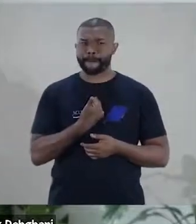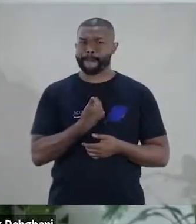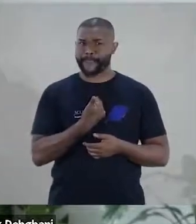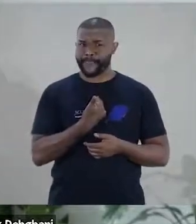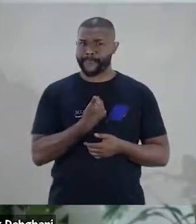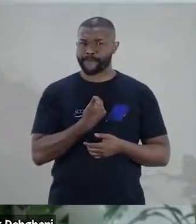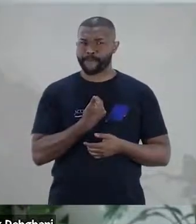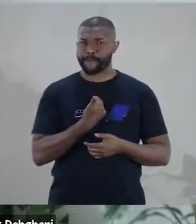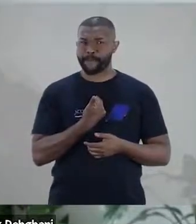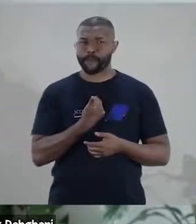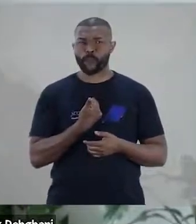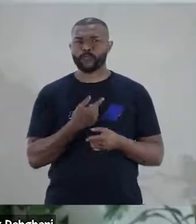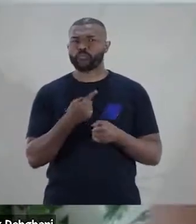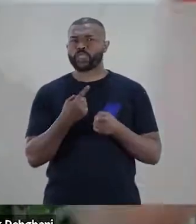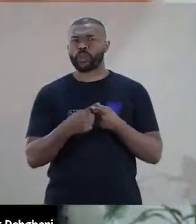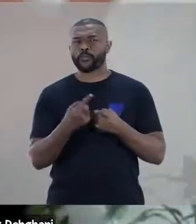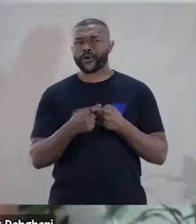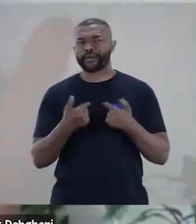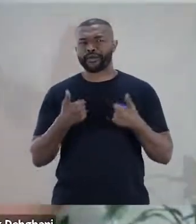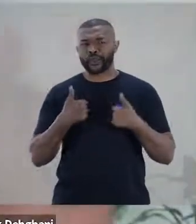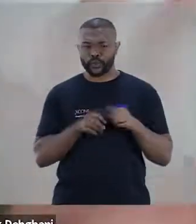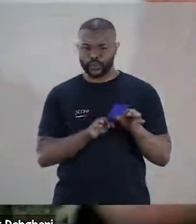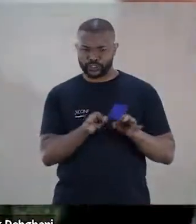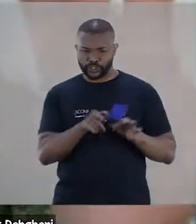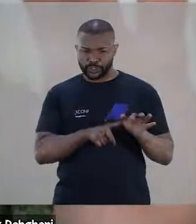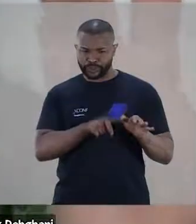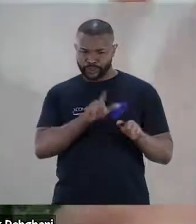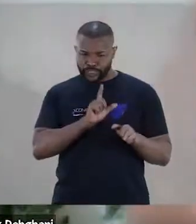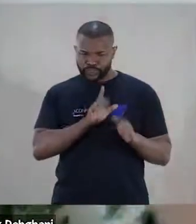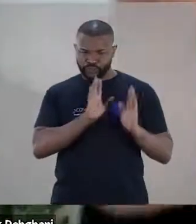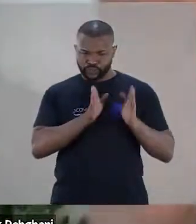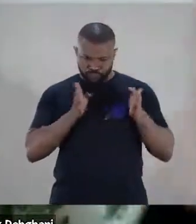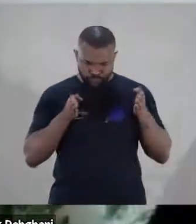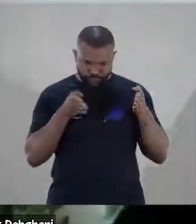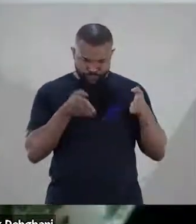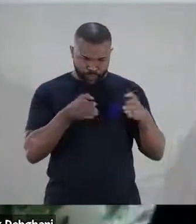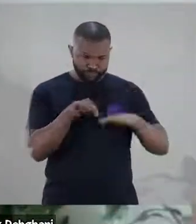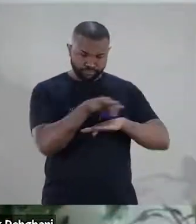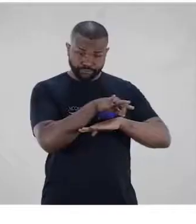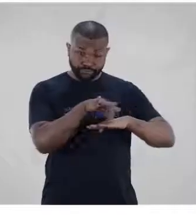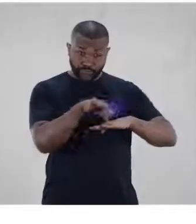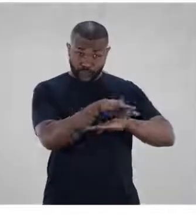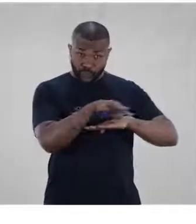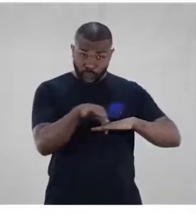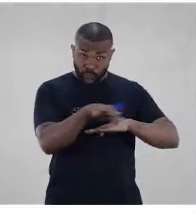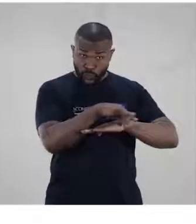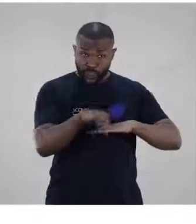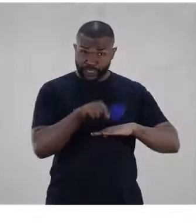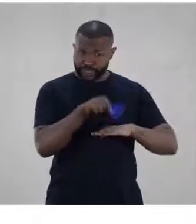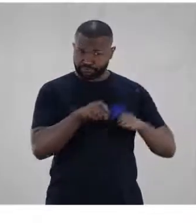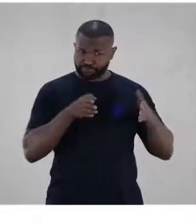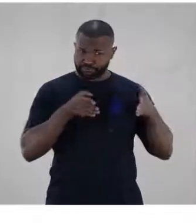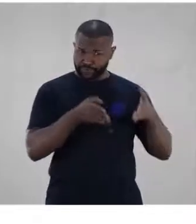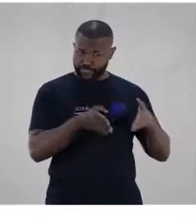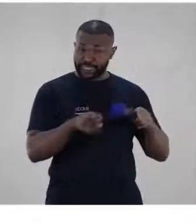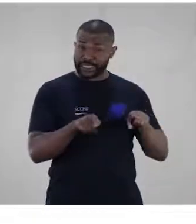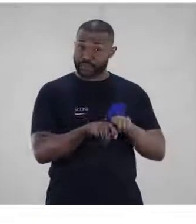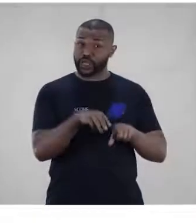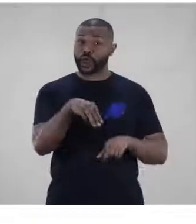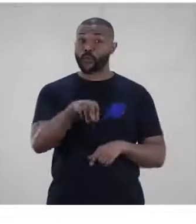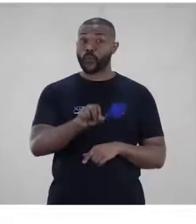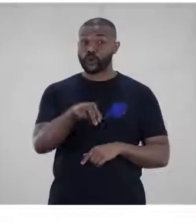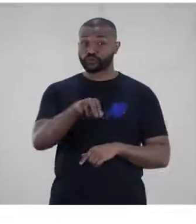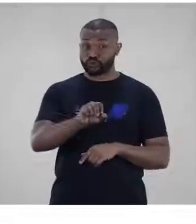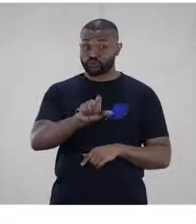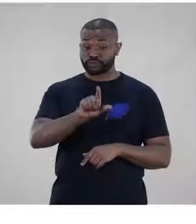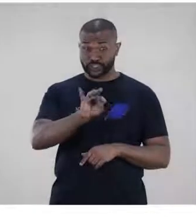obvious to me because I had moved on from centralized kind of planning or architecture is that this is a very centralized and monolithic approach